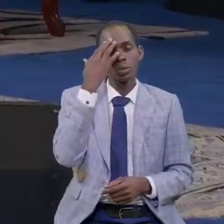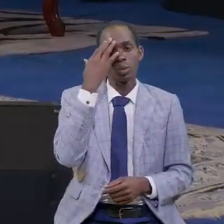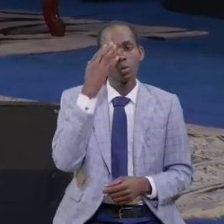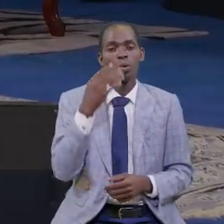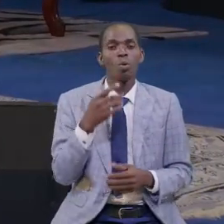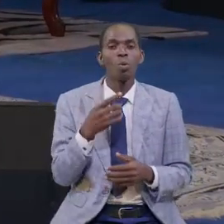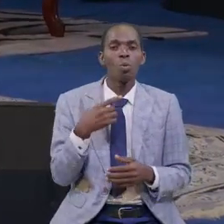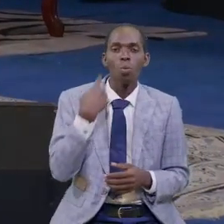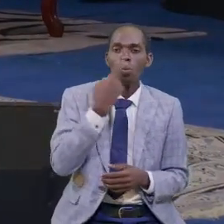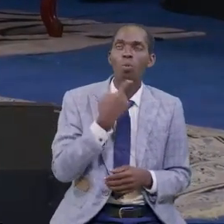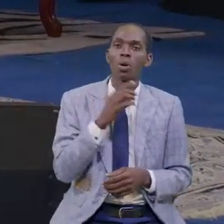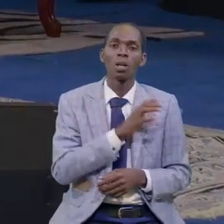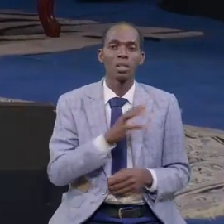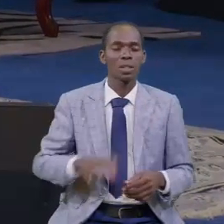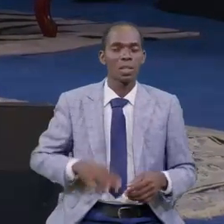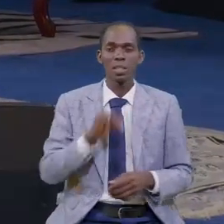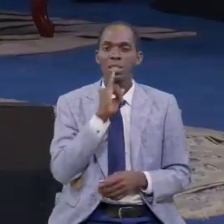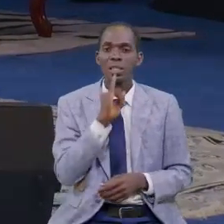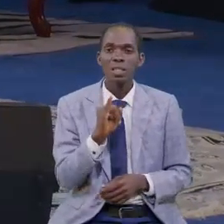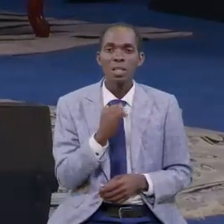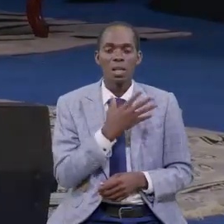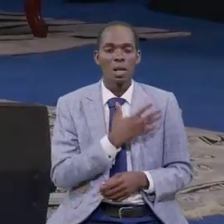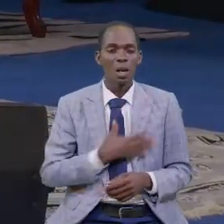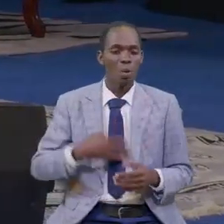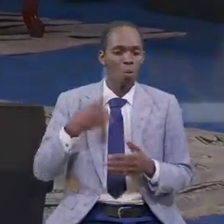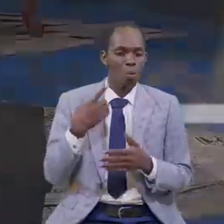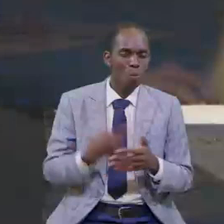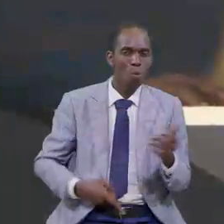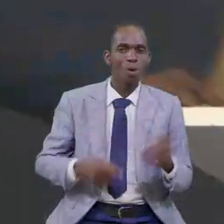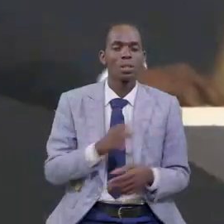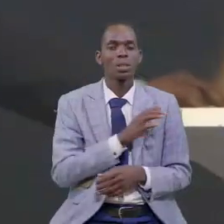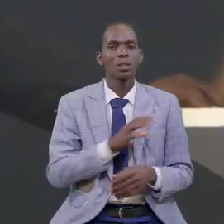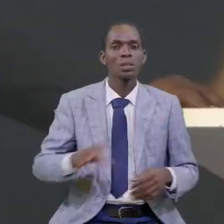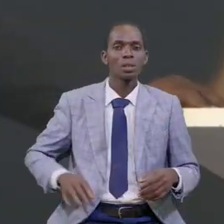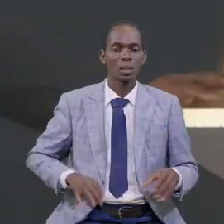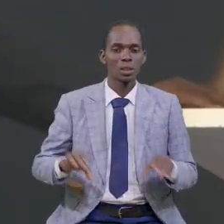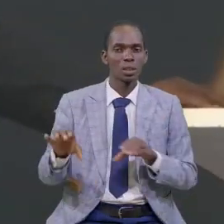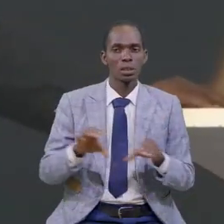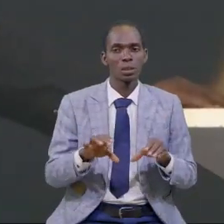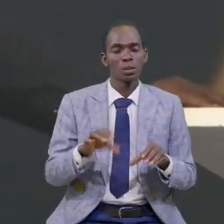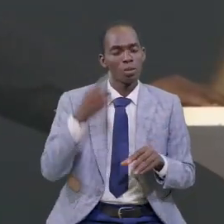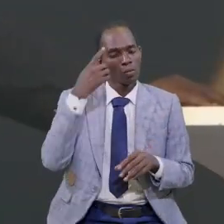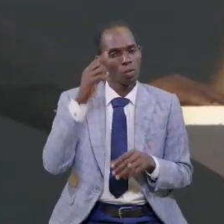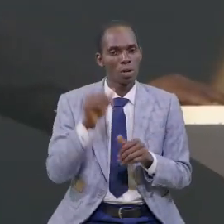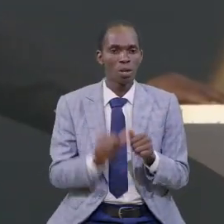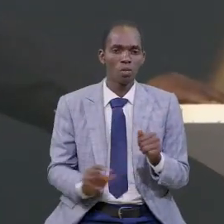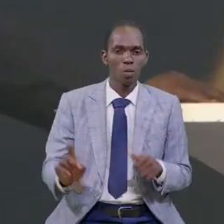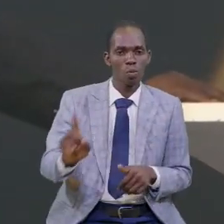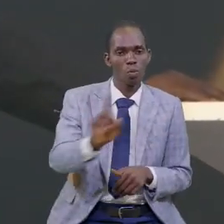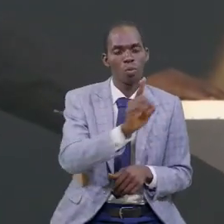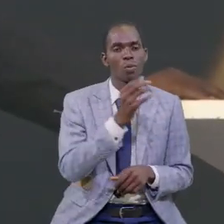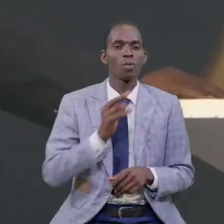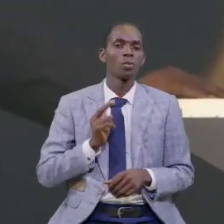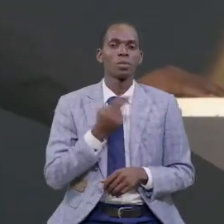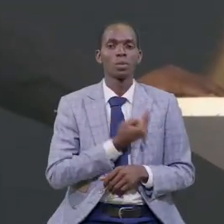is and what Christ means for every one of us. Jesus, the